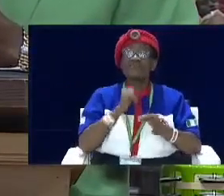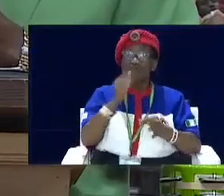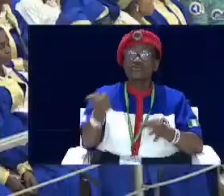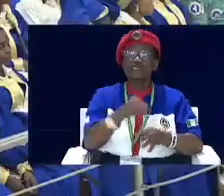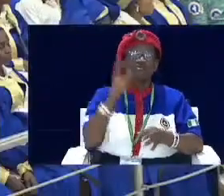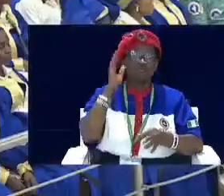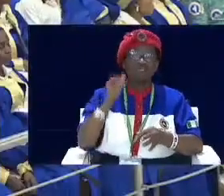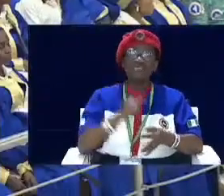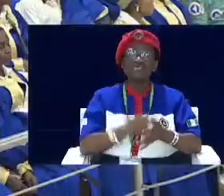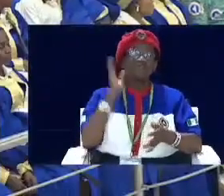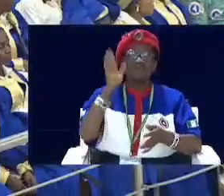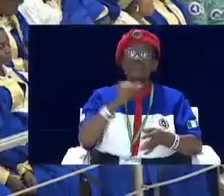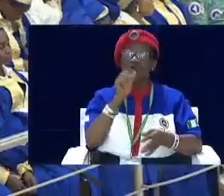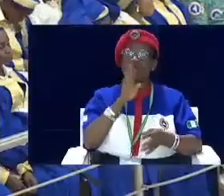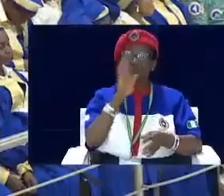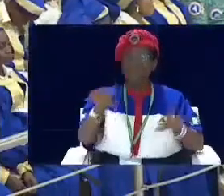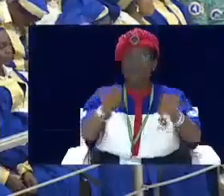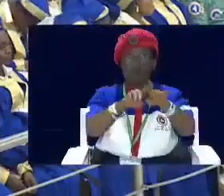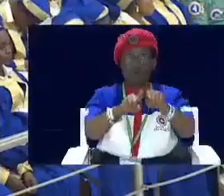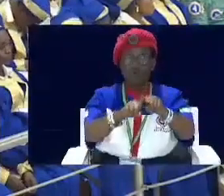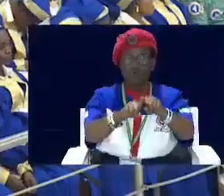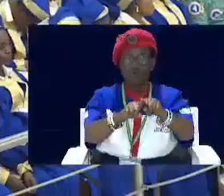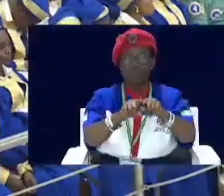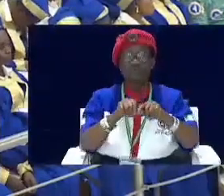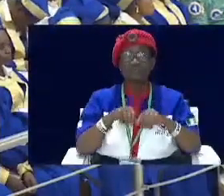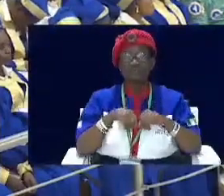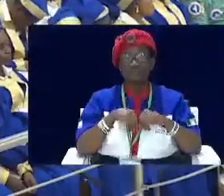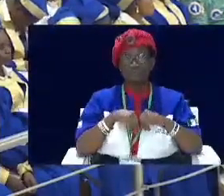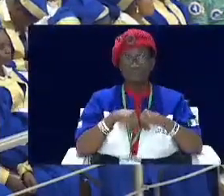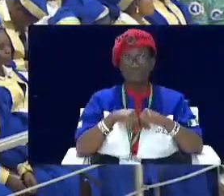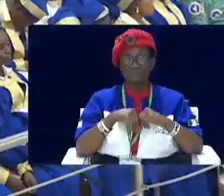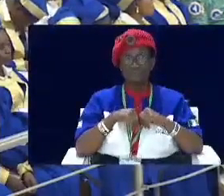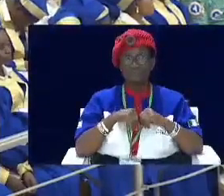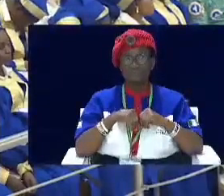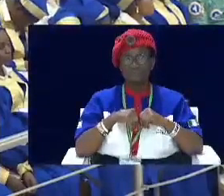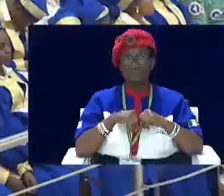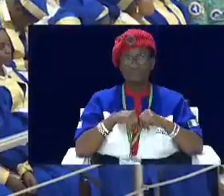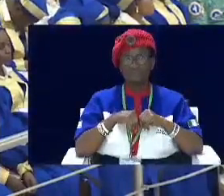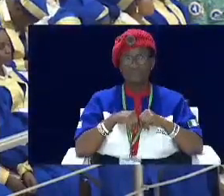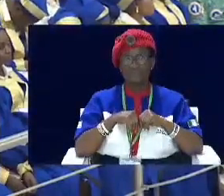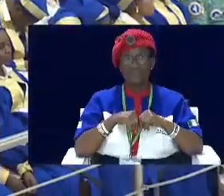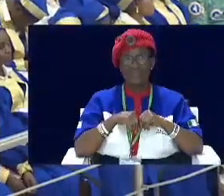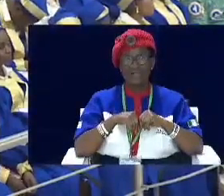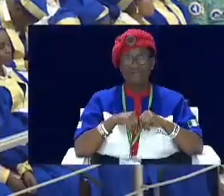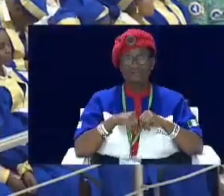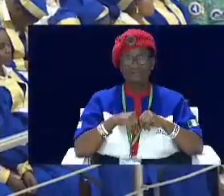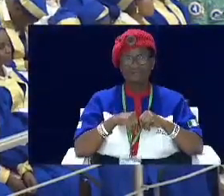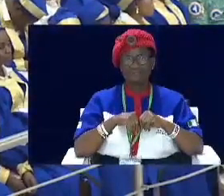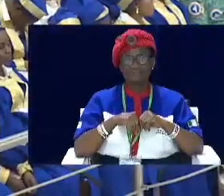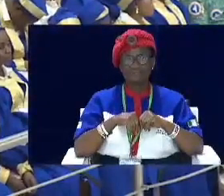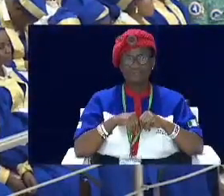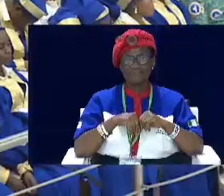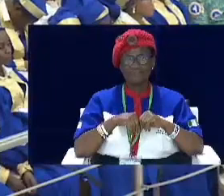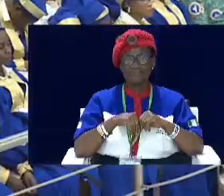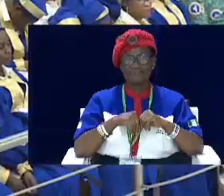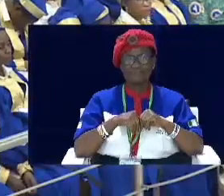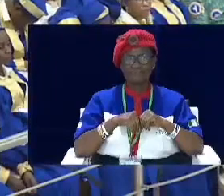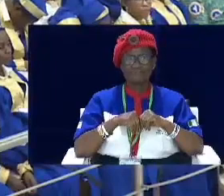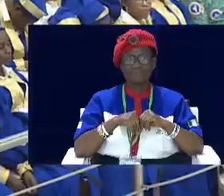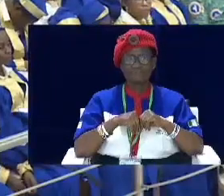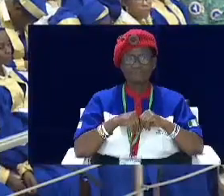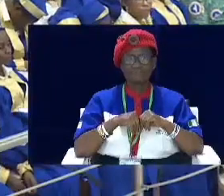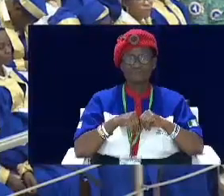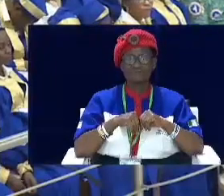shall not be so. Ohun si wi pe iwo bere ohun ti o soro, sugbon bi iwo ba ri mi nigba ti agba mi